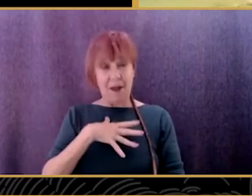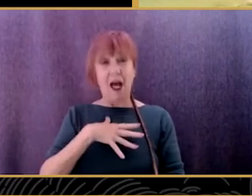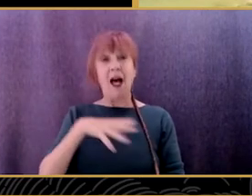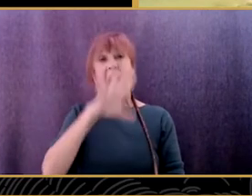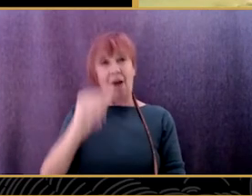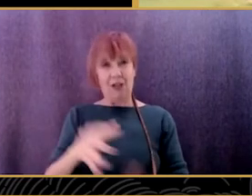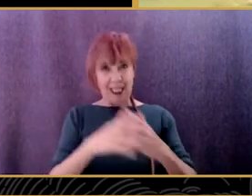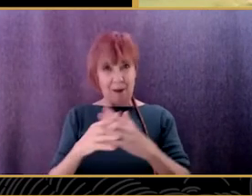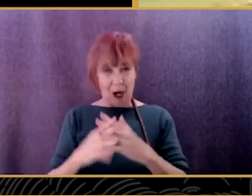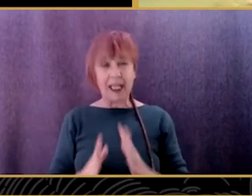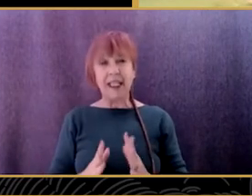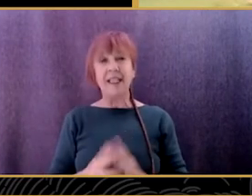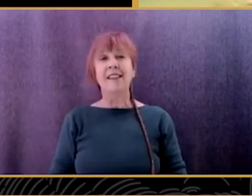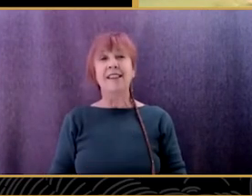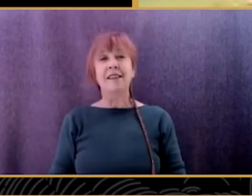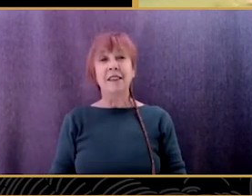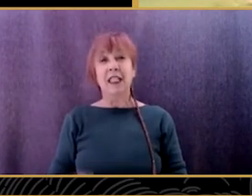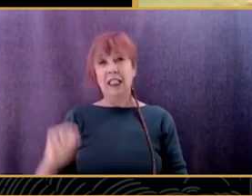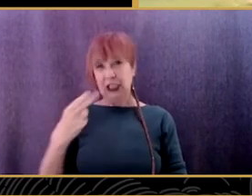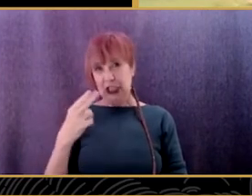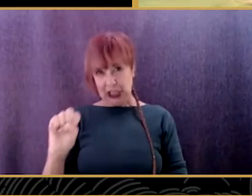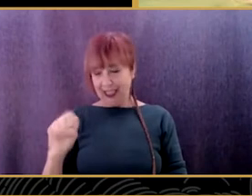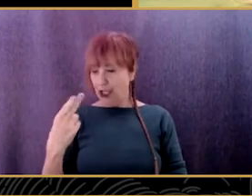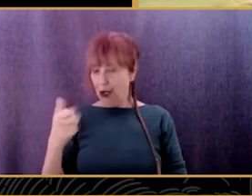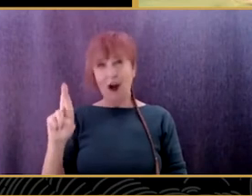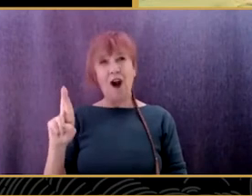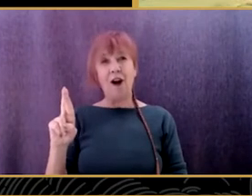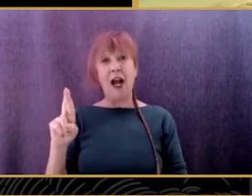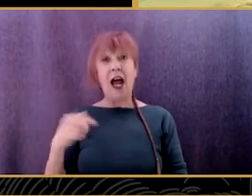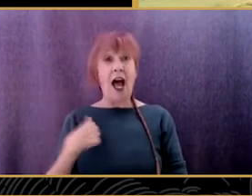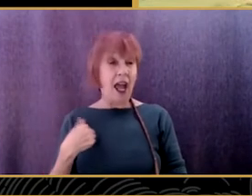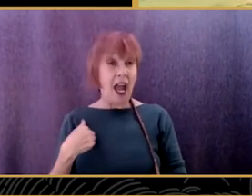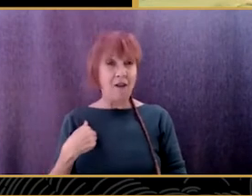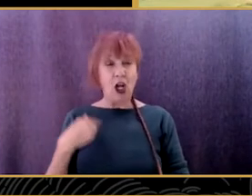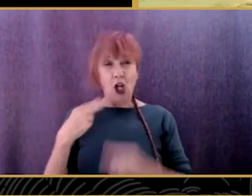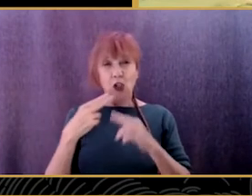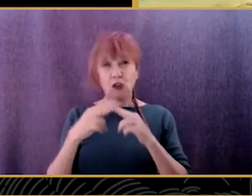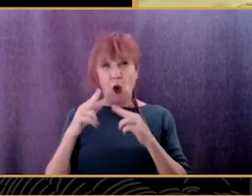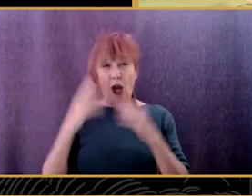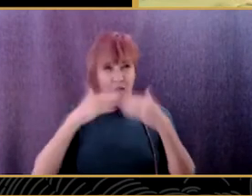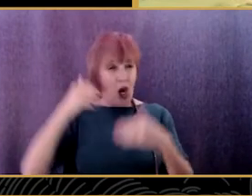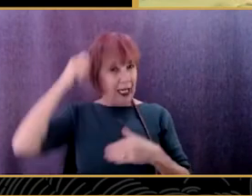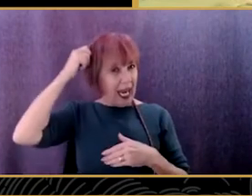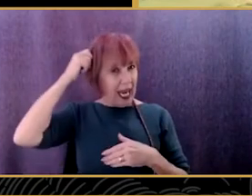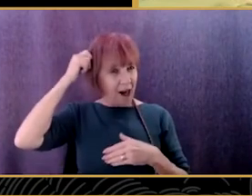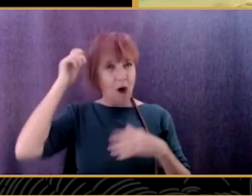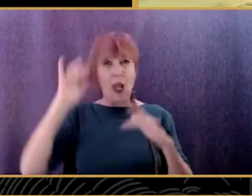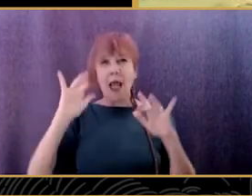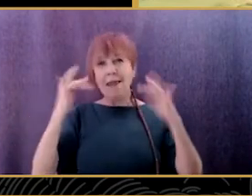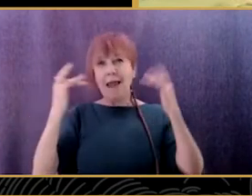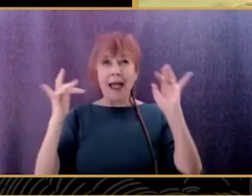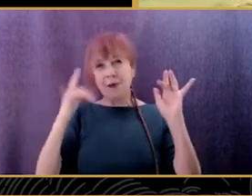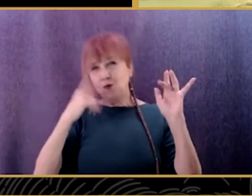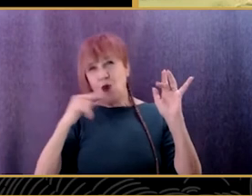a female African American She, her I have short dark hair